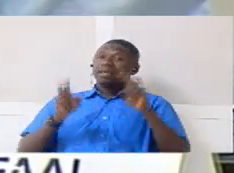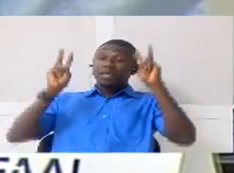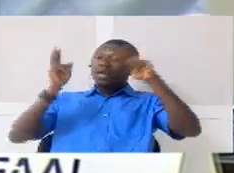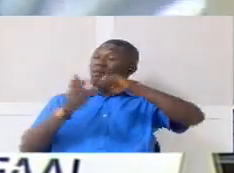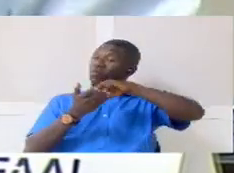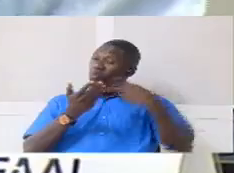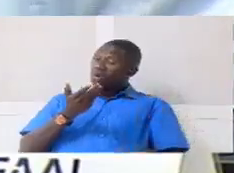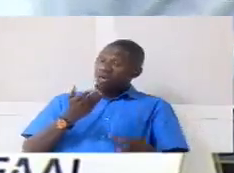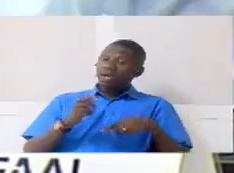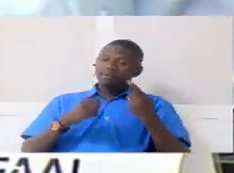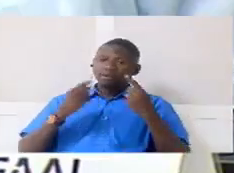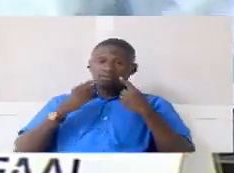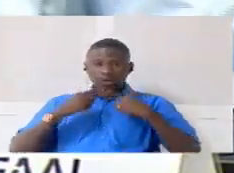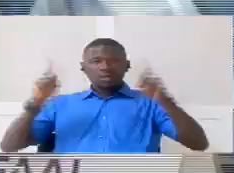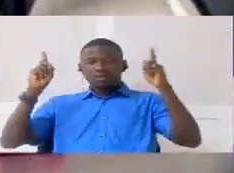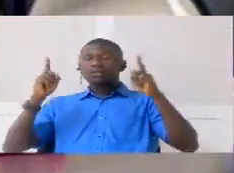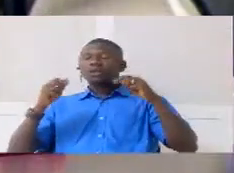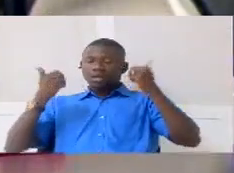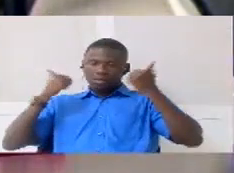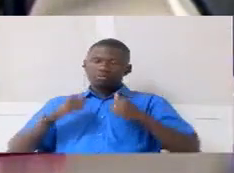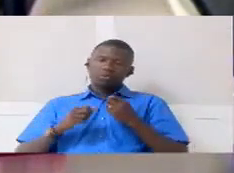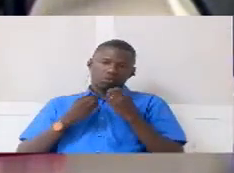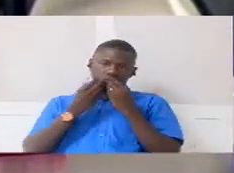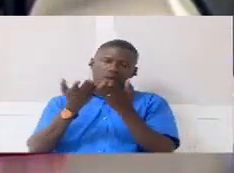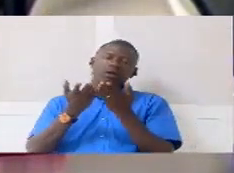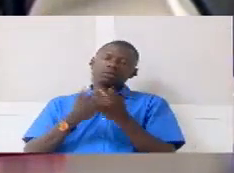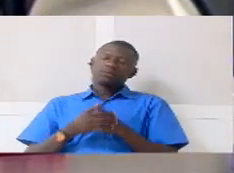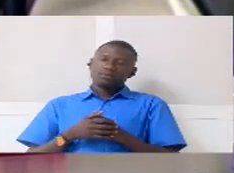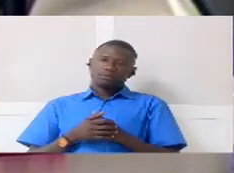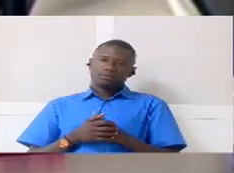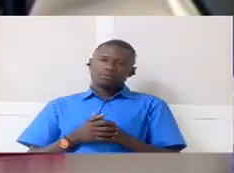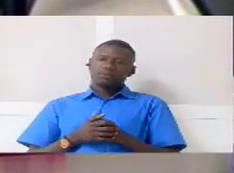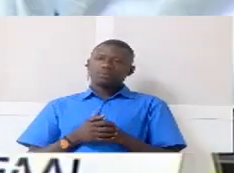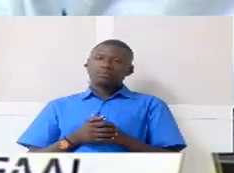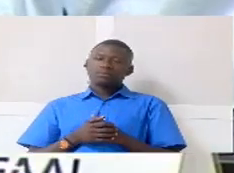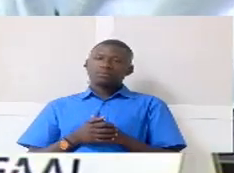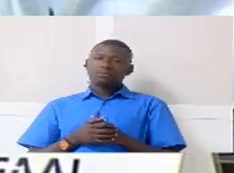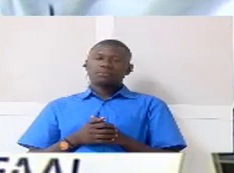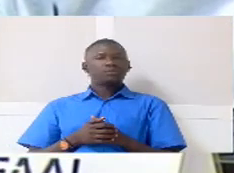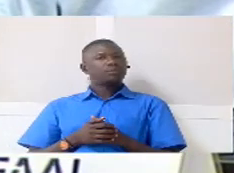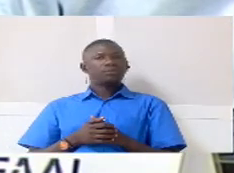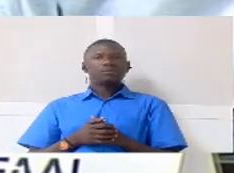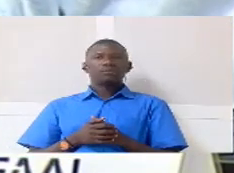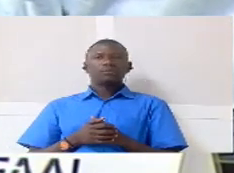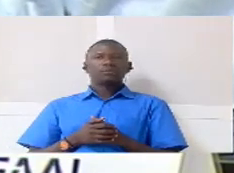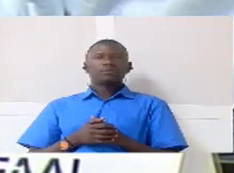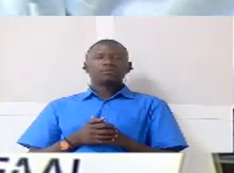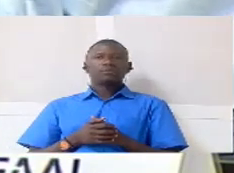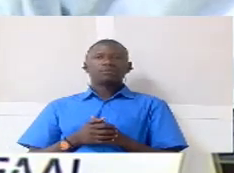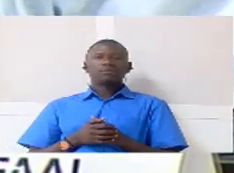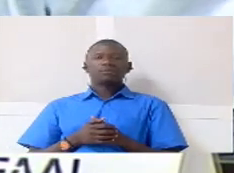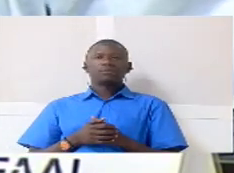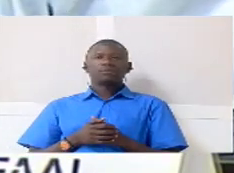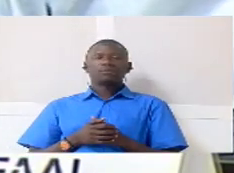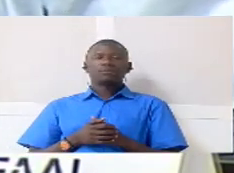came out in the public. No, Mr. Witness. Perhaps one could rightly say that it is after the change of